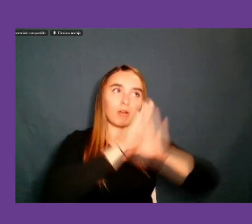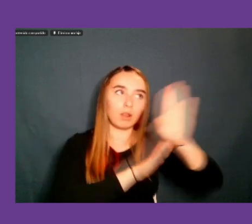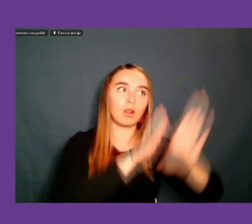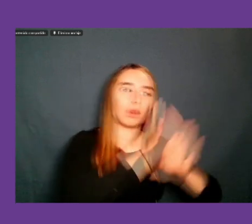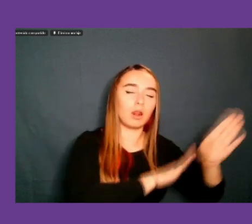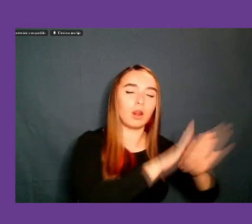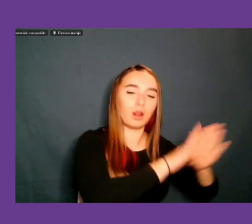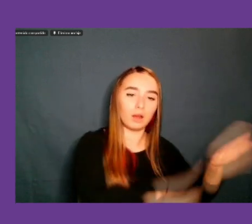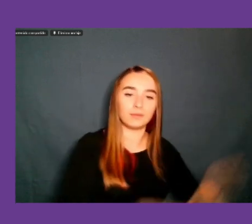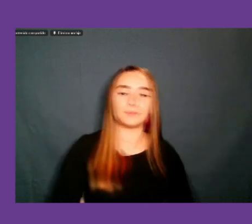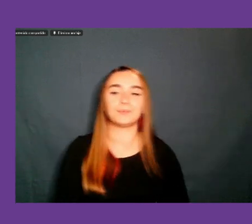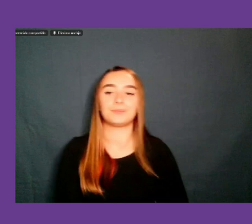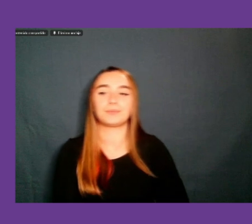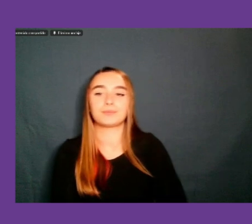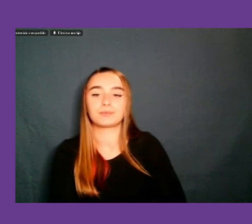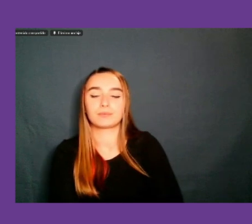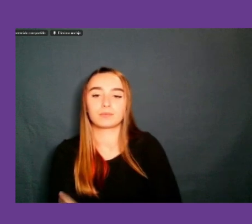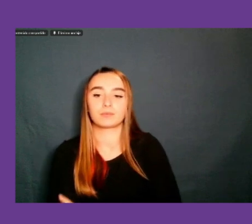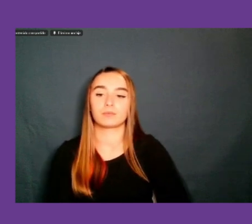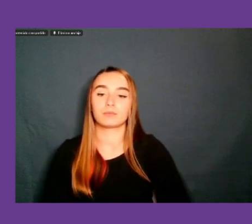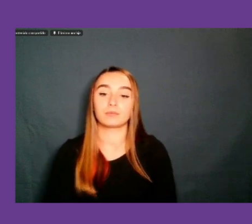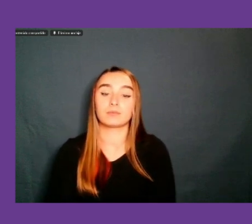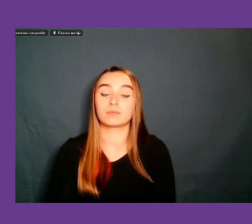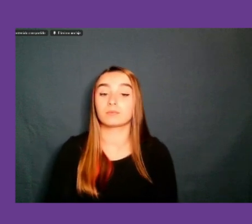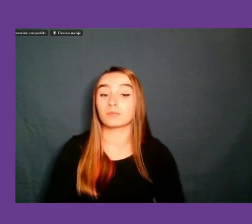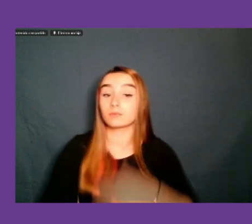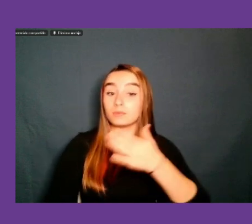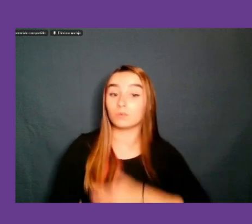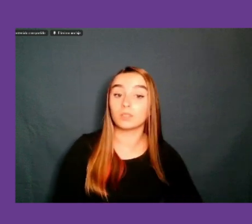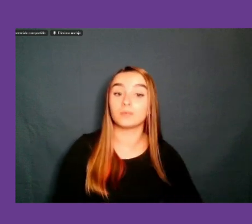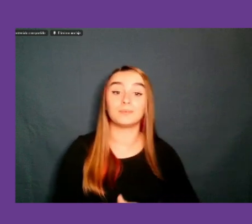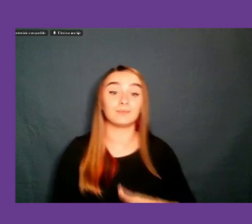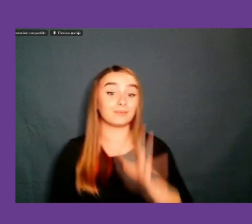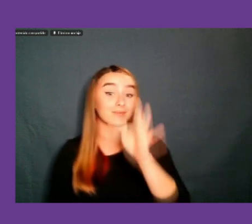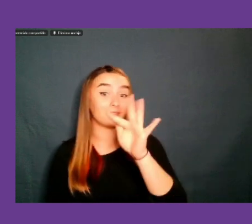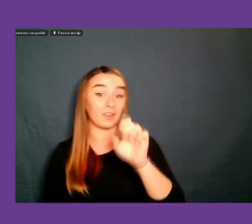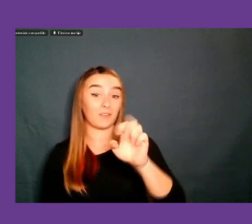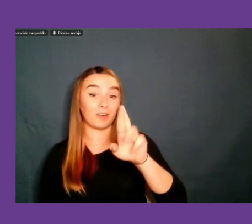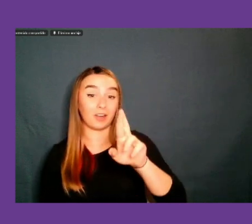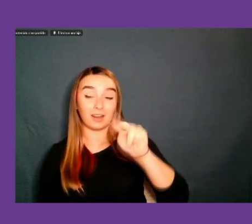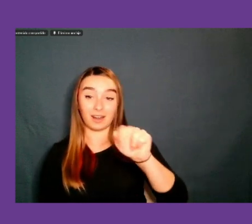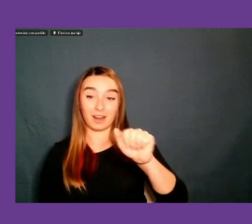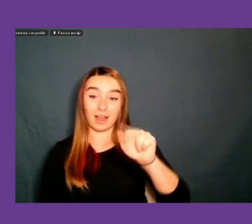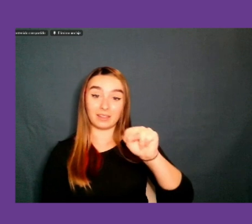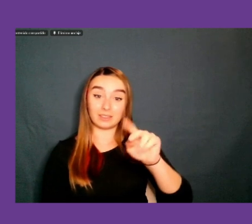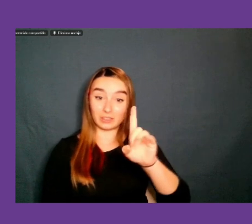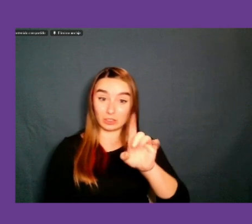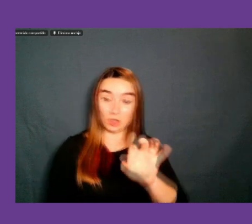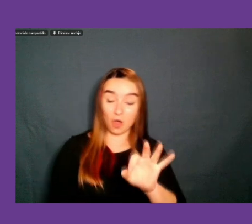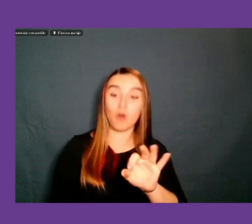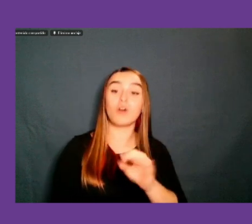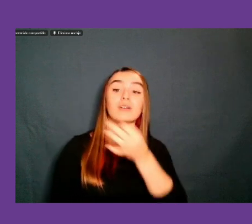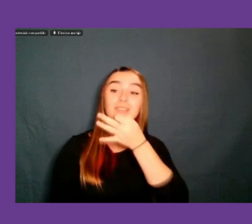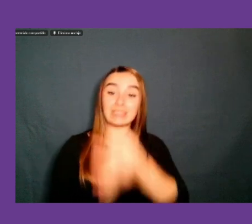the rest of the EN. I would like to echo what Fernando says. There is a lot of need for more experts